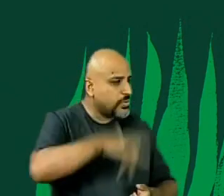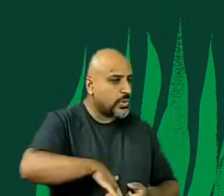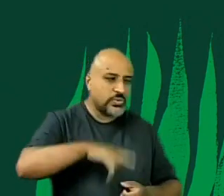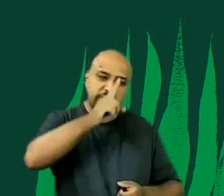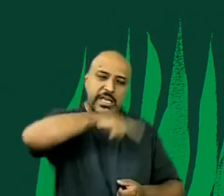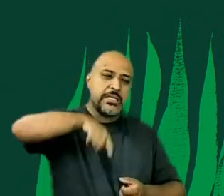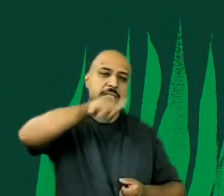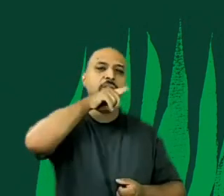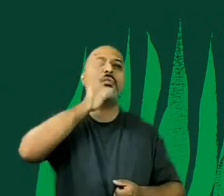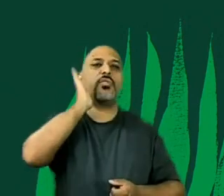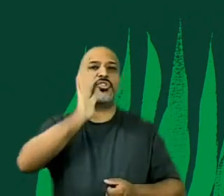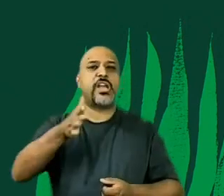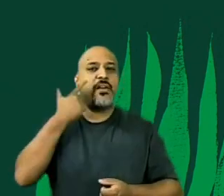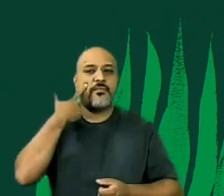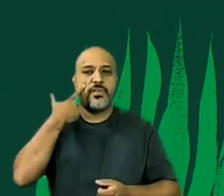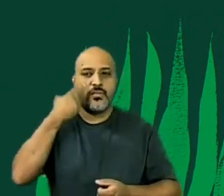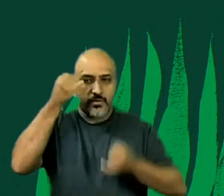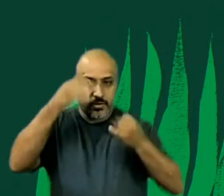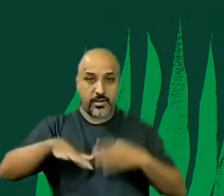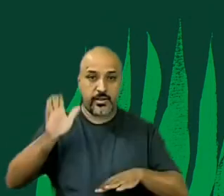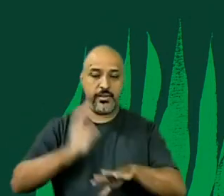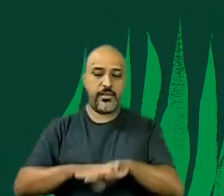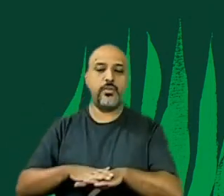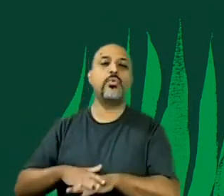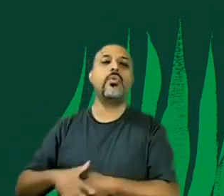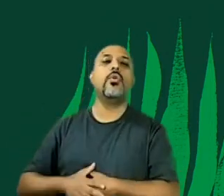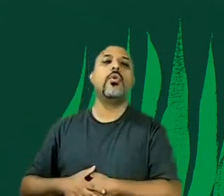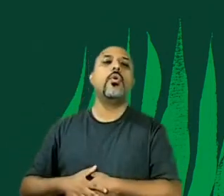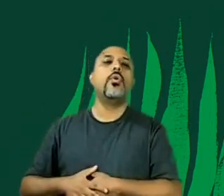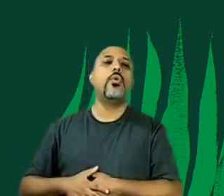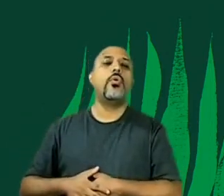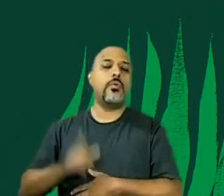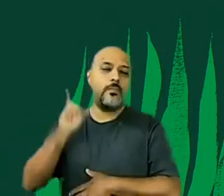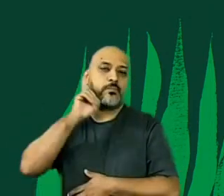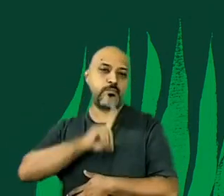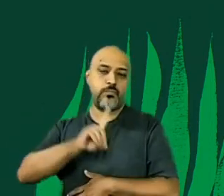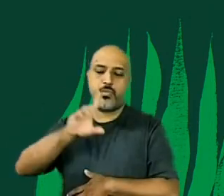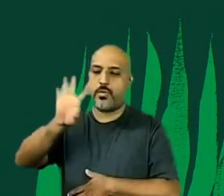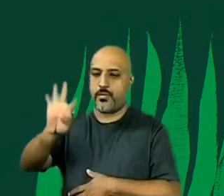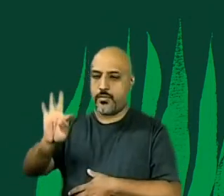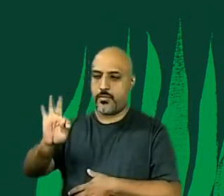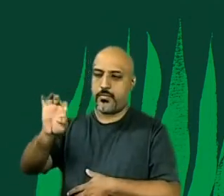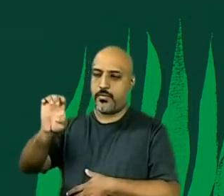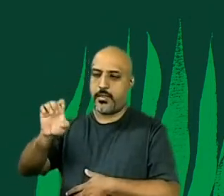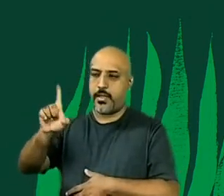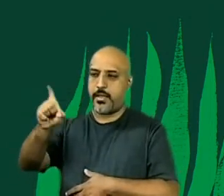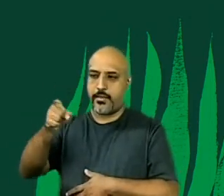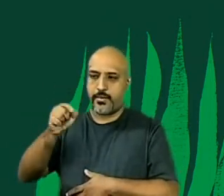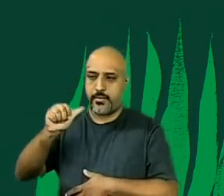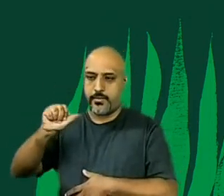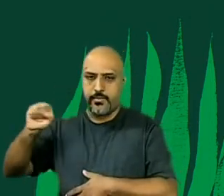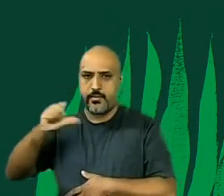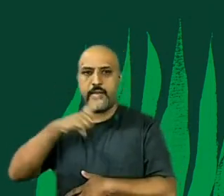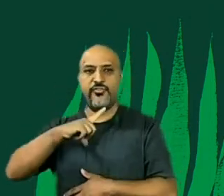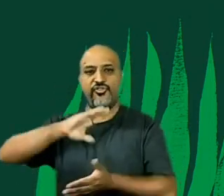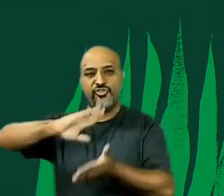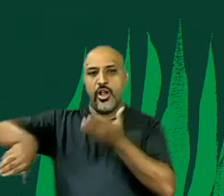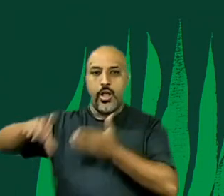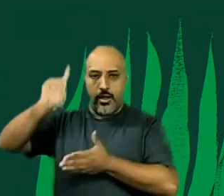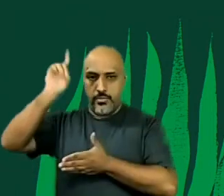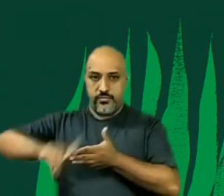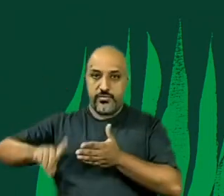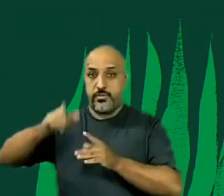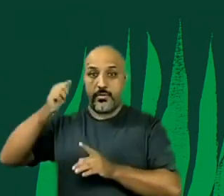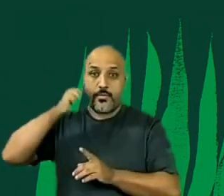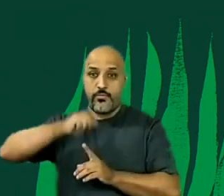Texas they have overturned the right of a woman to have an abortion. This may seem far from